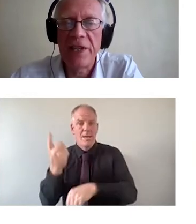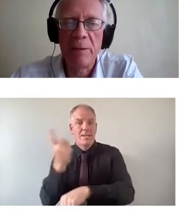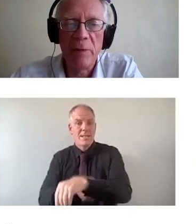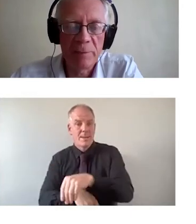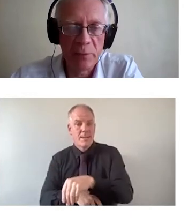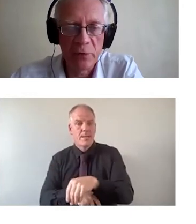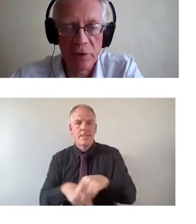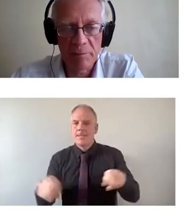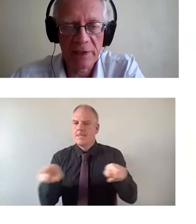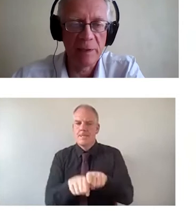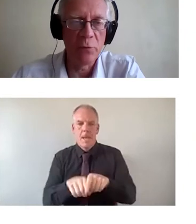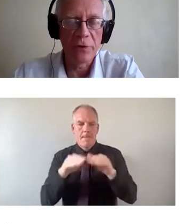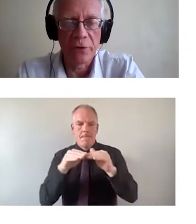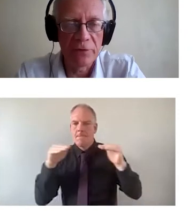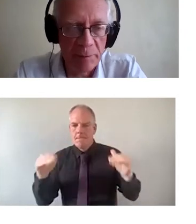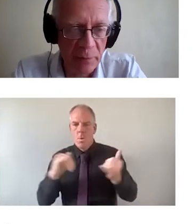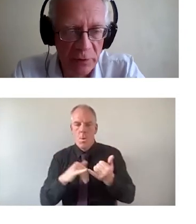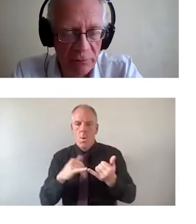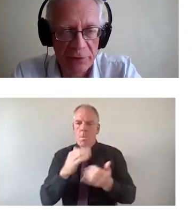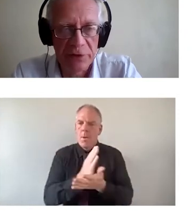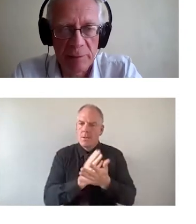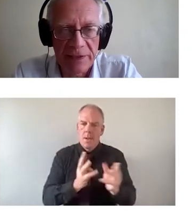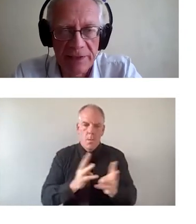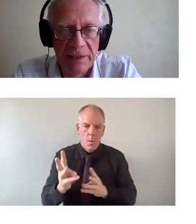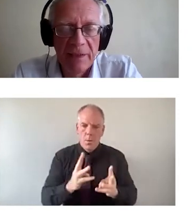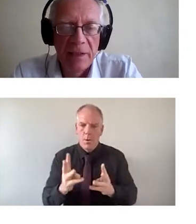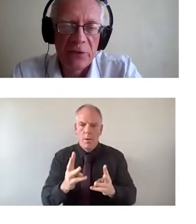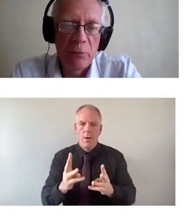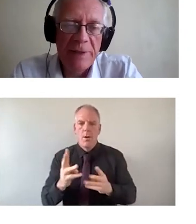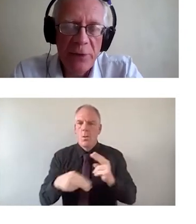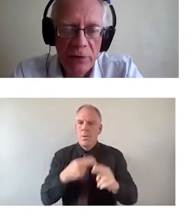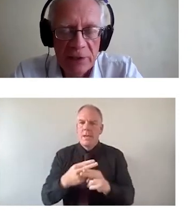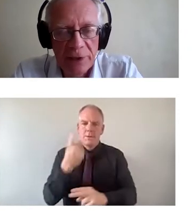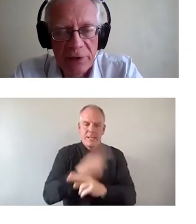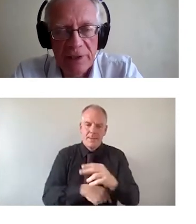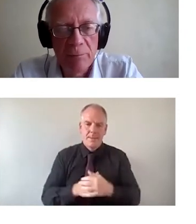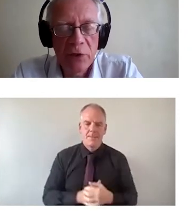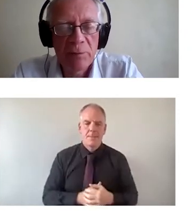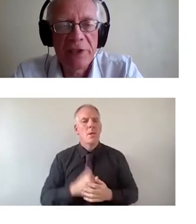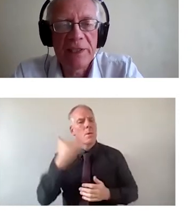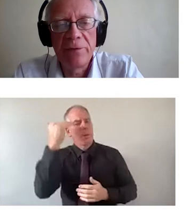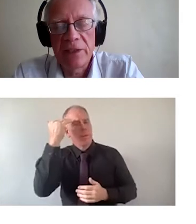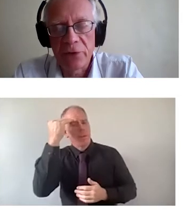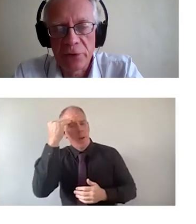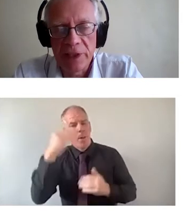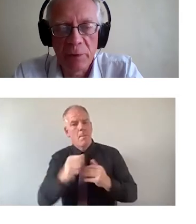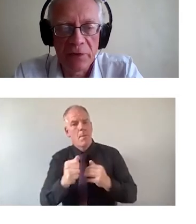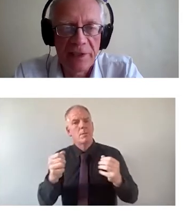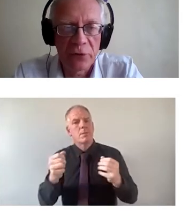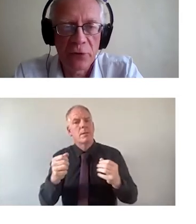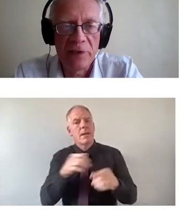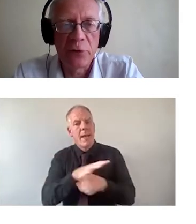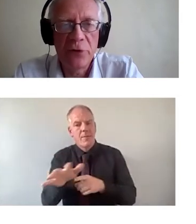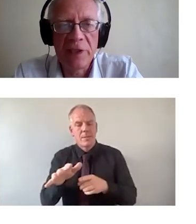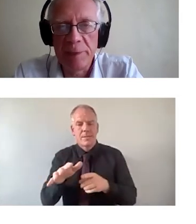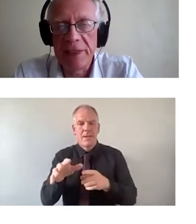almost the same as people who are part-time workers for people with no disability. So what we know, that one of the most protective factors against poverty